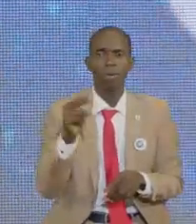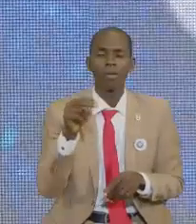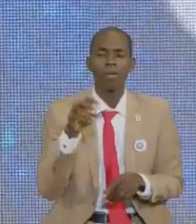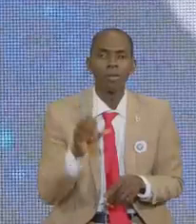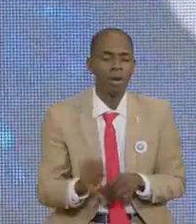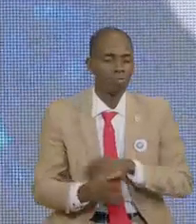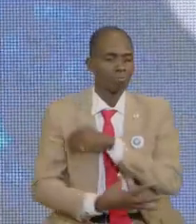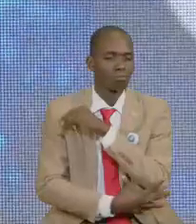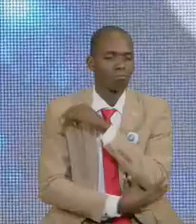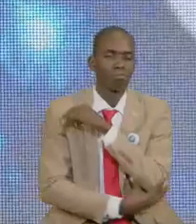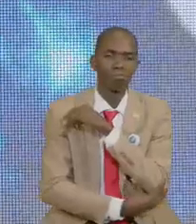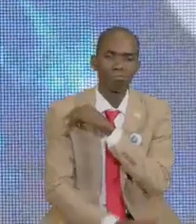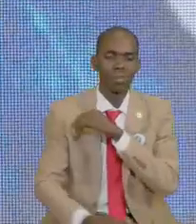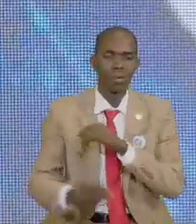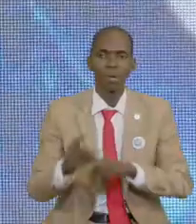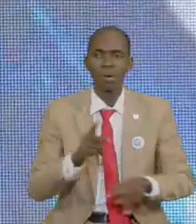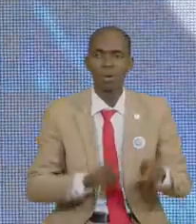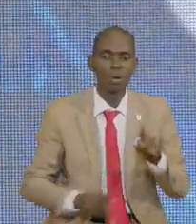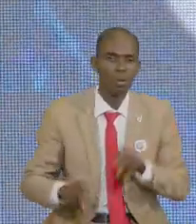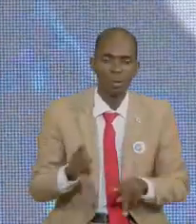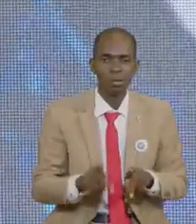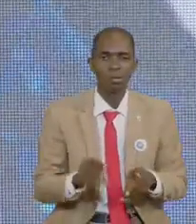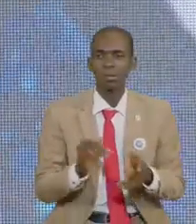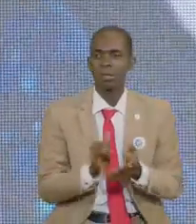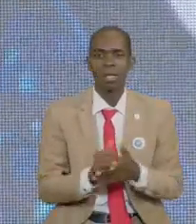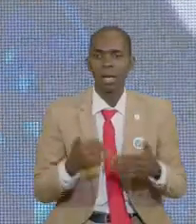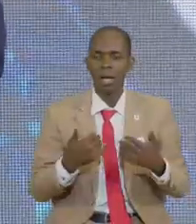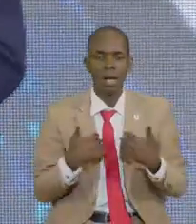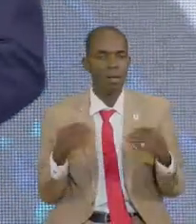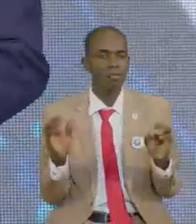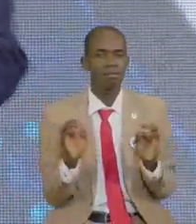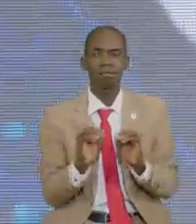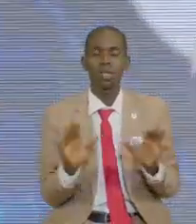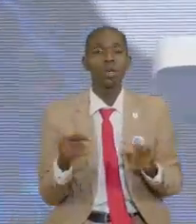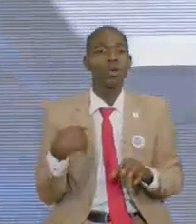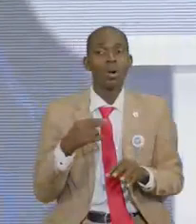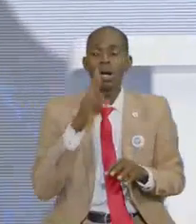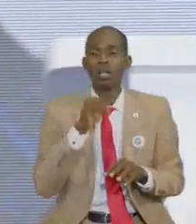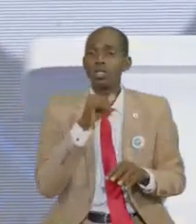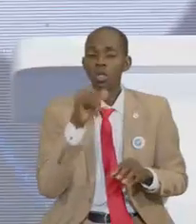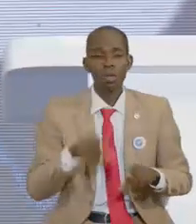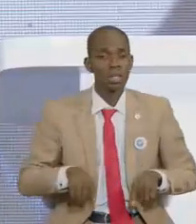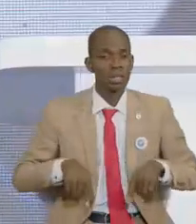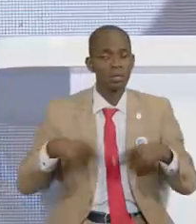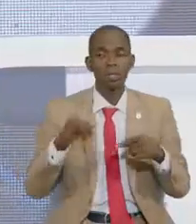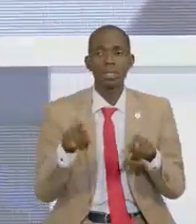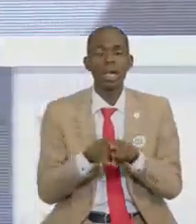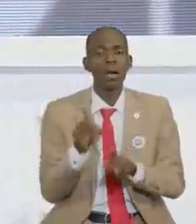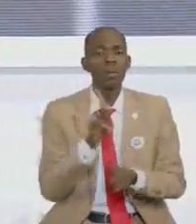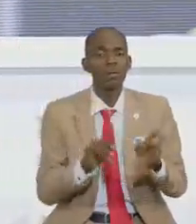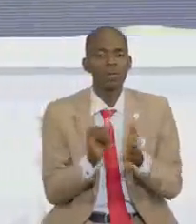people, anemic people. We're not living like people that have no power to